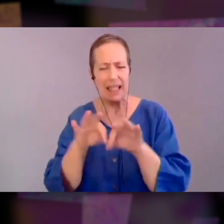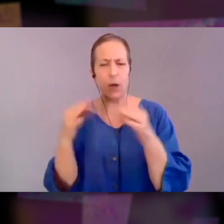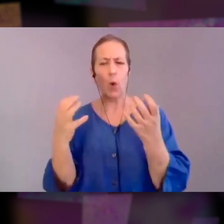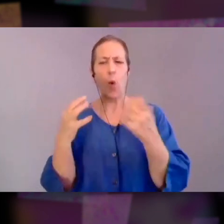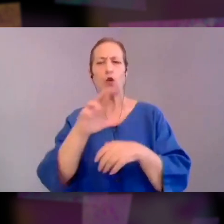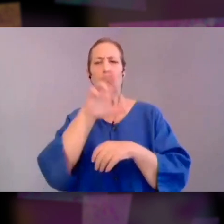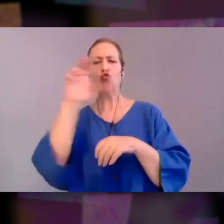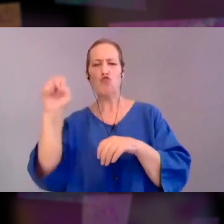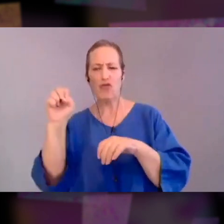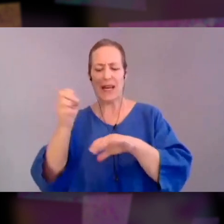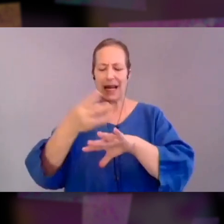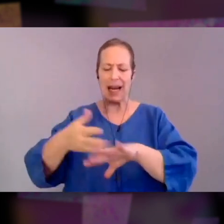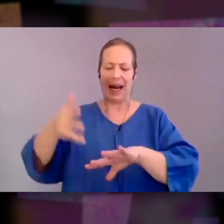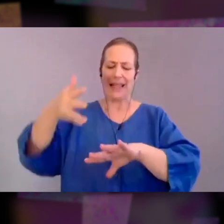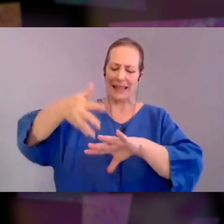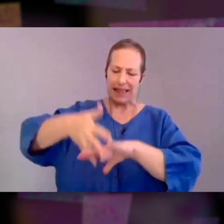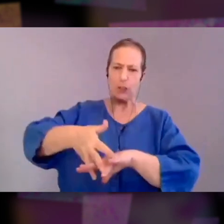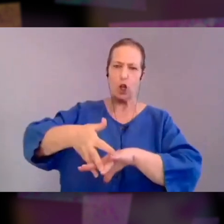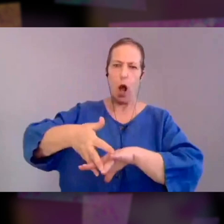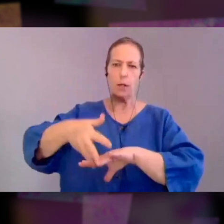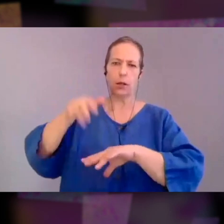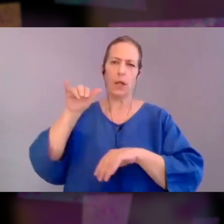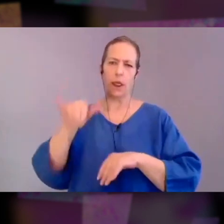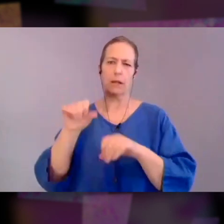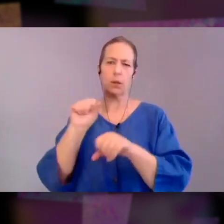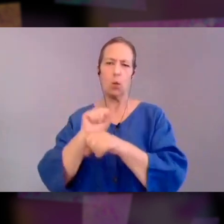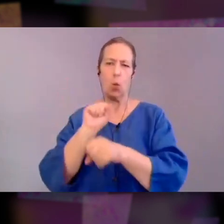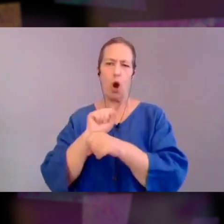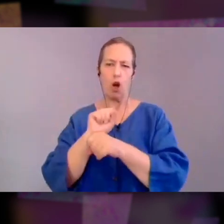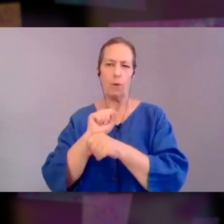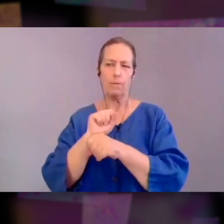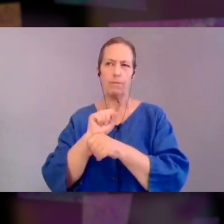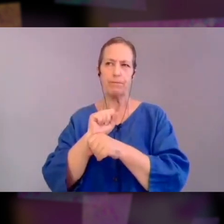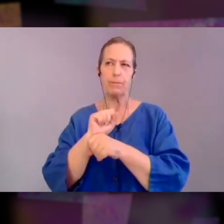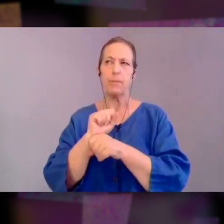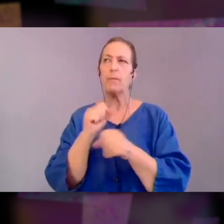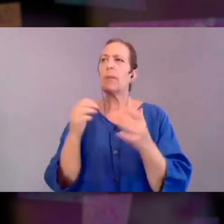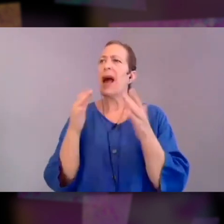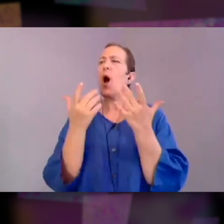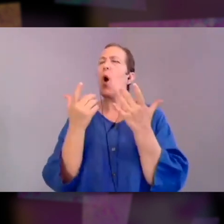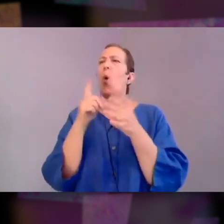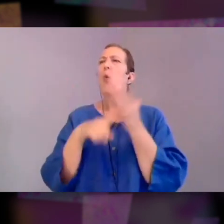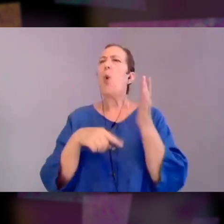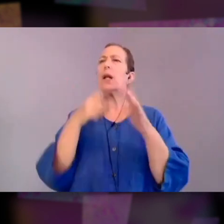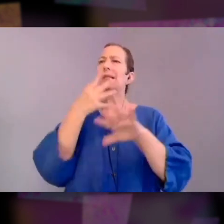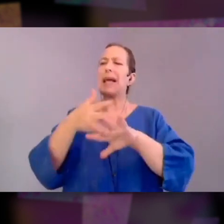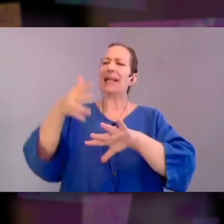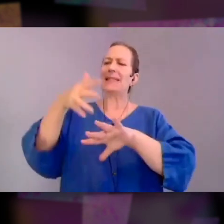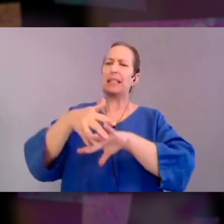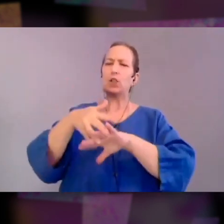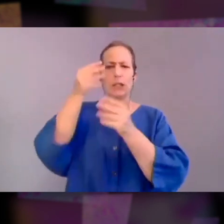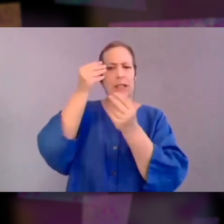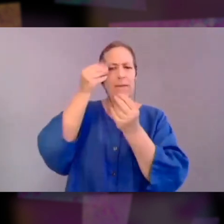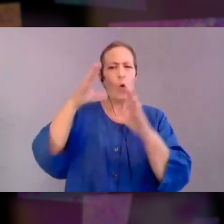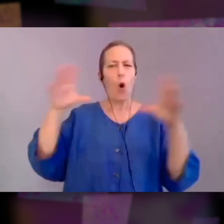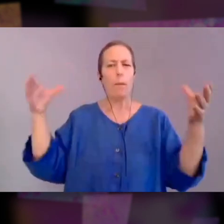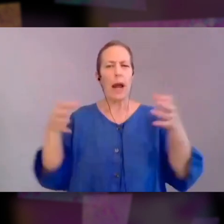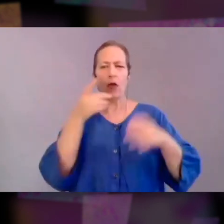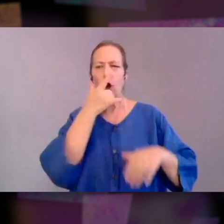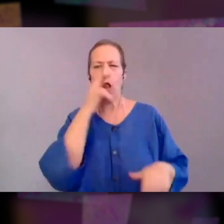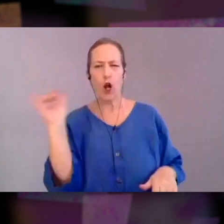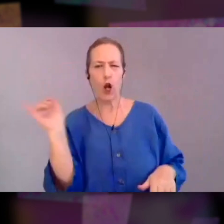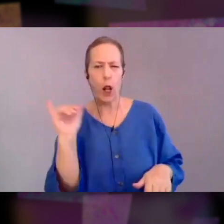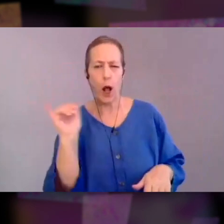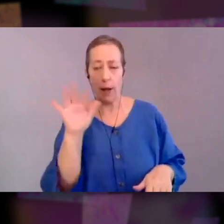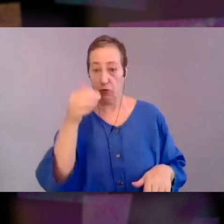And utilizing this session as an example of Indigenous-informed gathering, I'm going to take a moment to reflect on how I introduced myself just